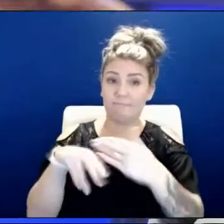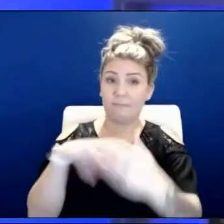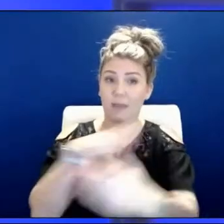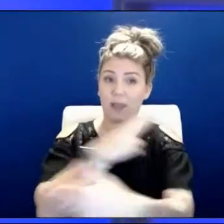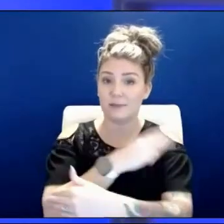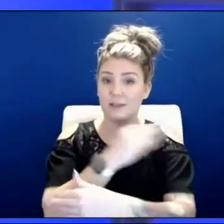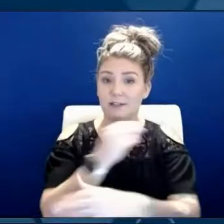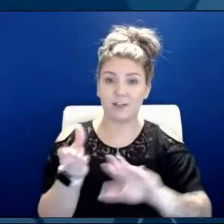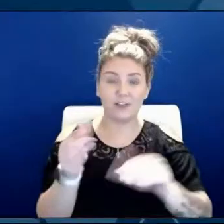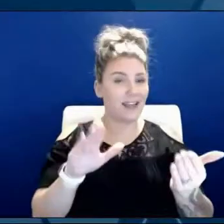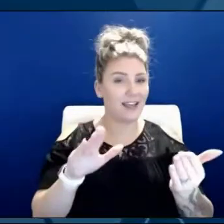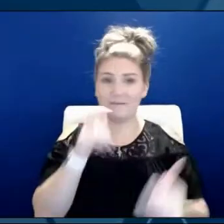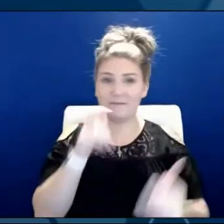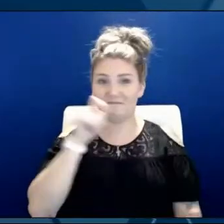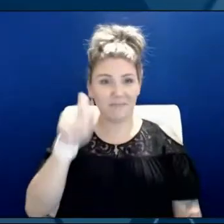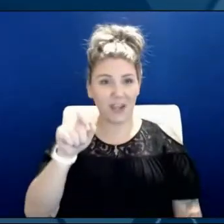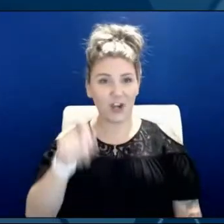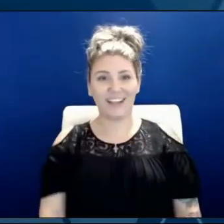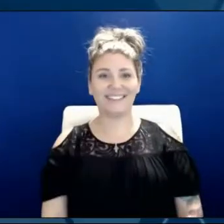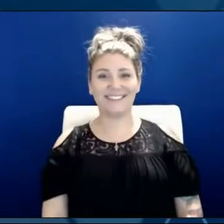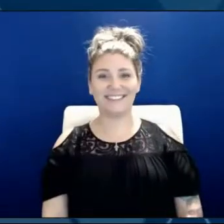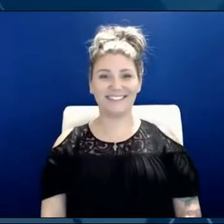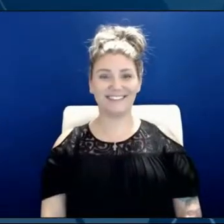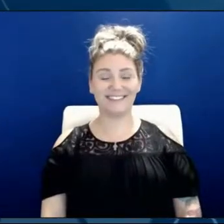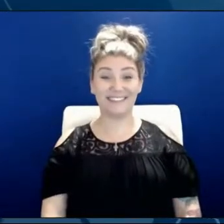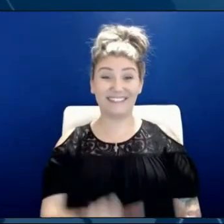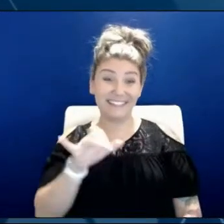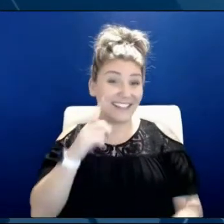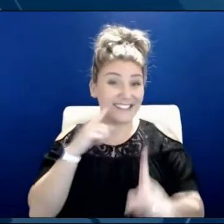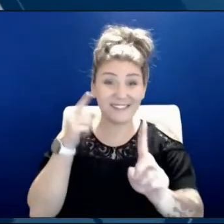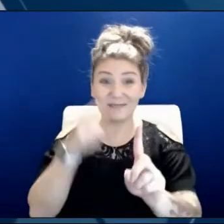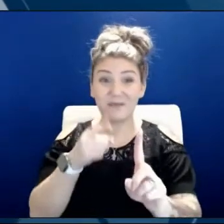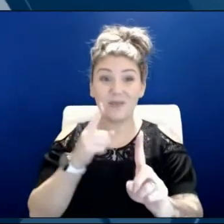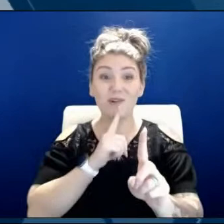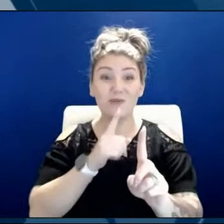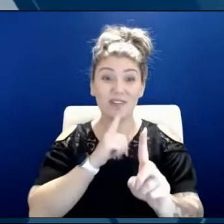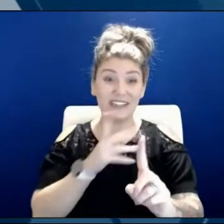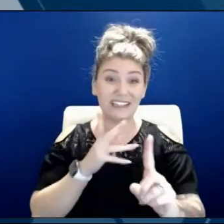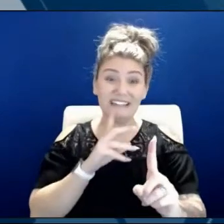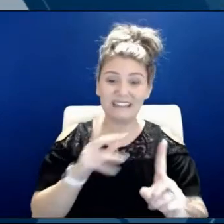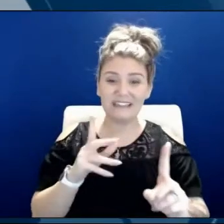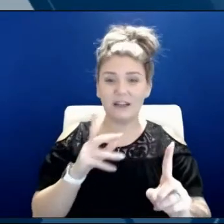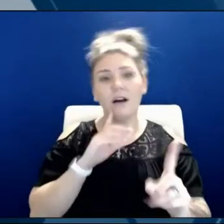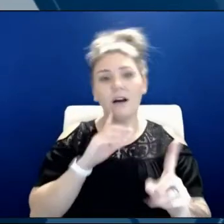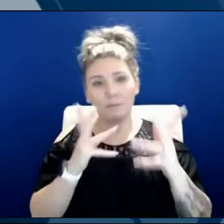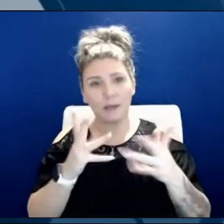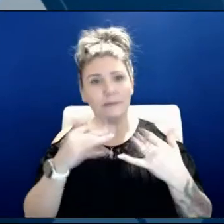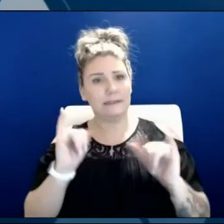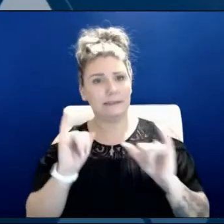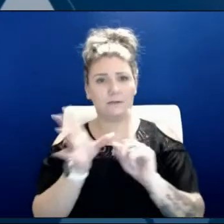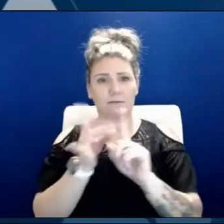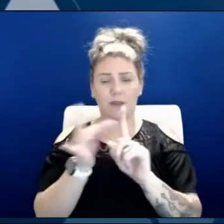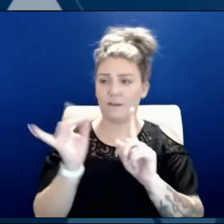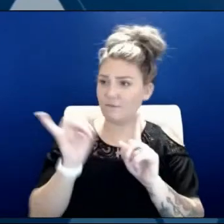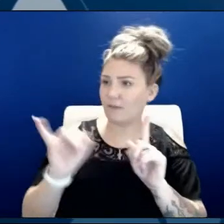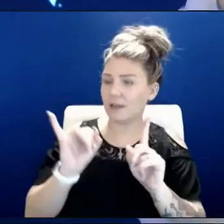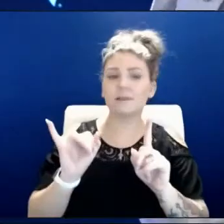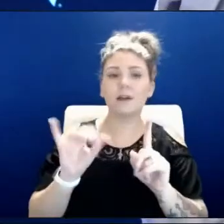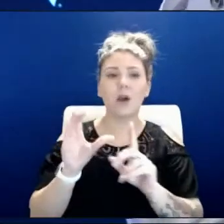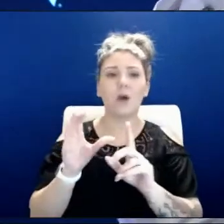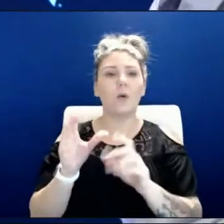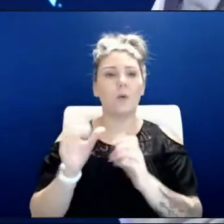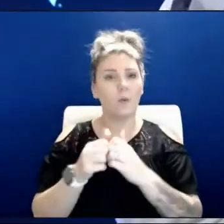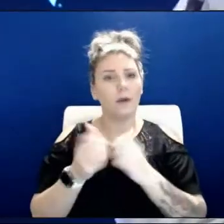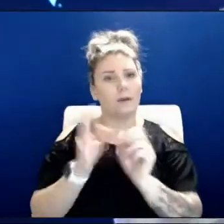all. That's it. That's the bottom line. He lost this. Well, you may still get infected. Okay, yeah, well, Omicron. We all know that's the case with the vaccinations.